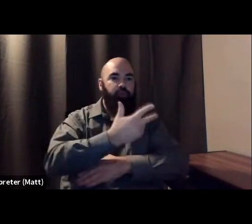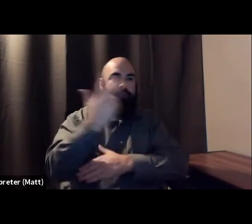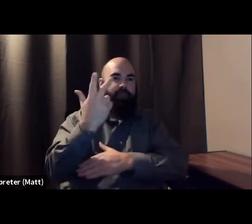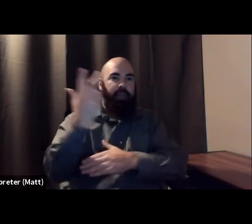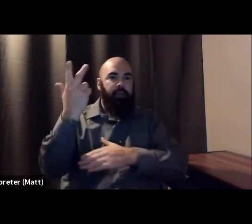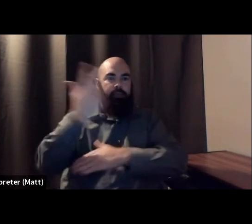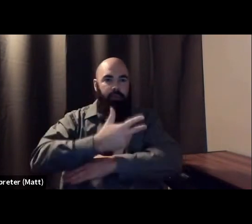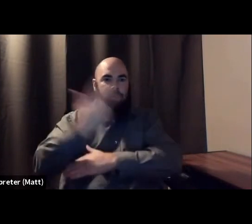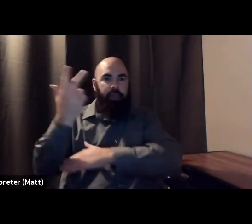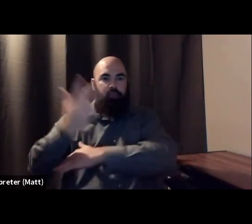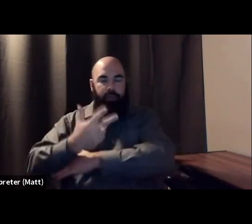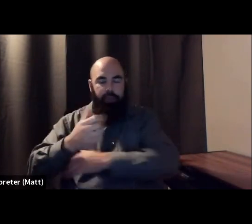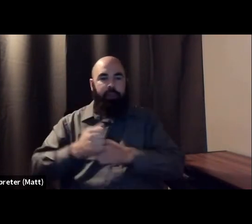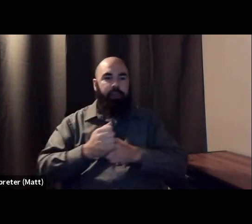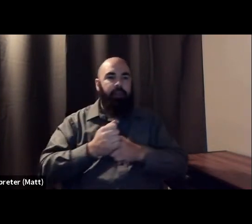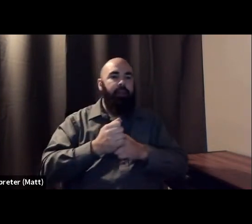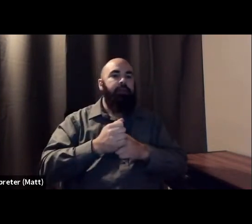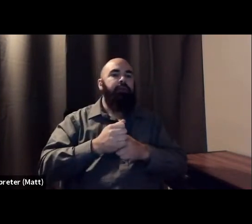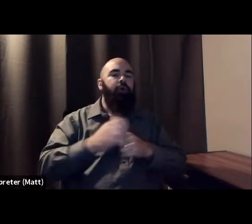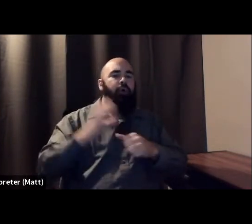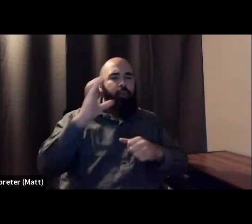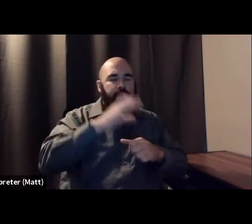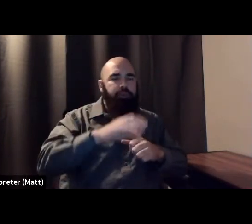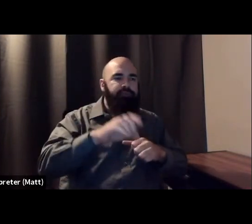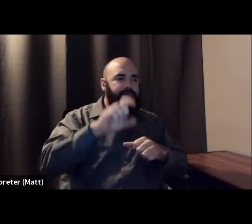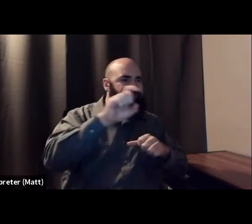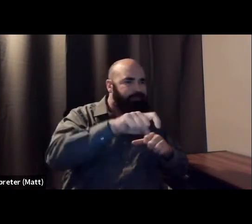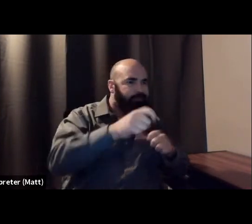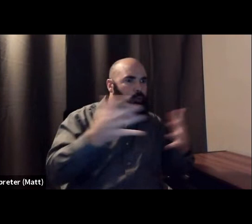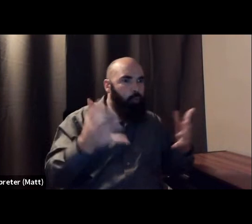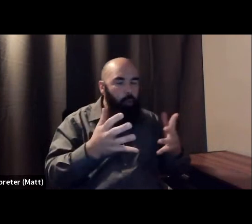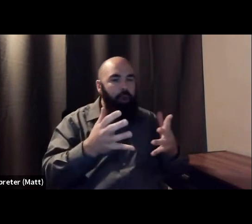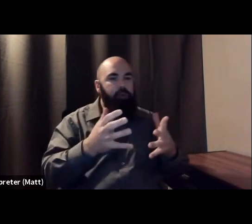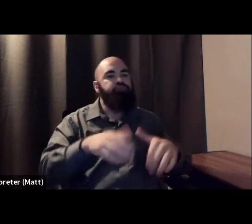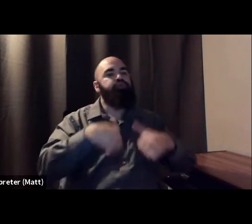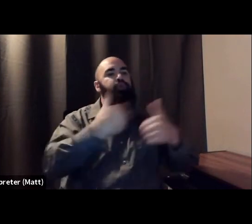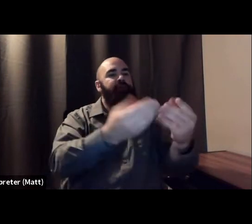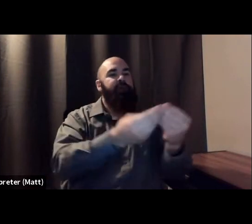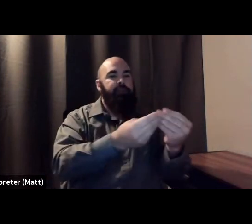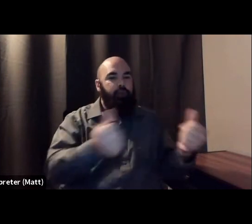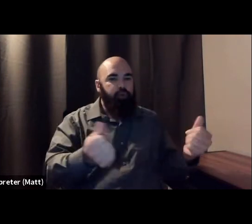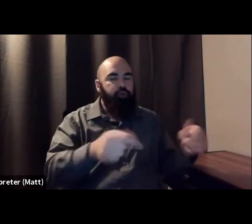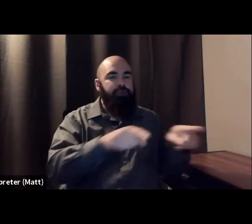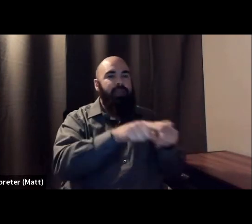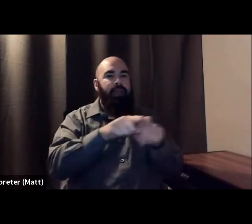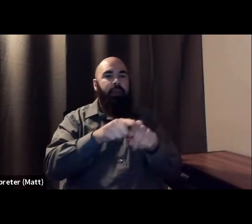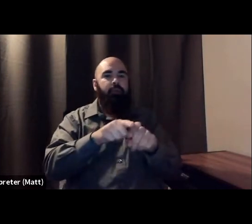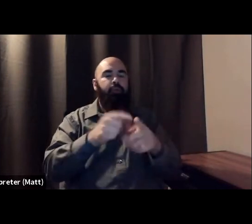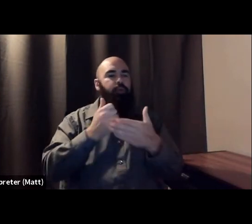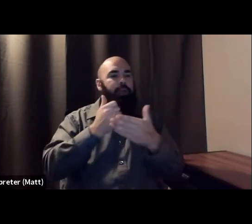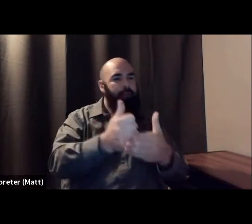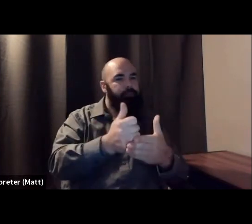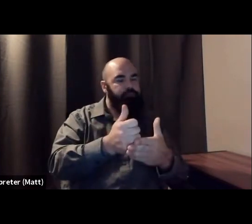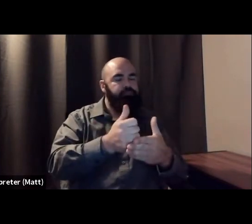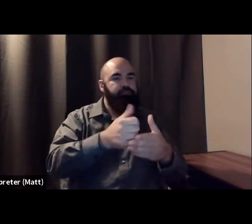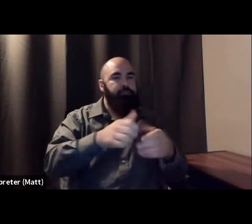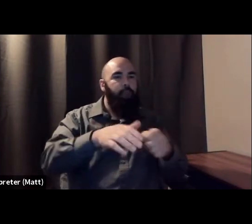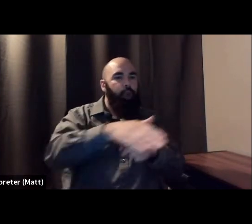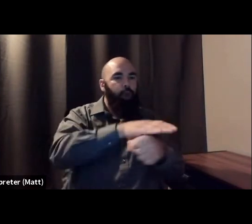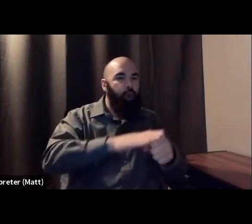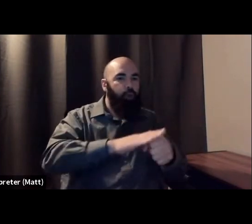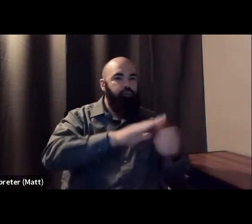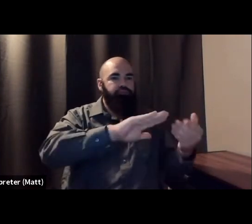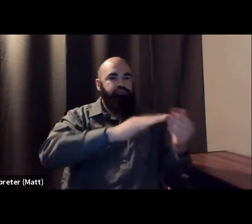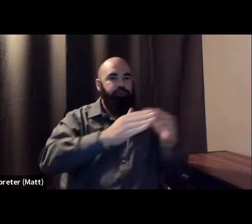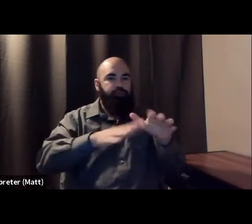are focused on identifying needs and finding solutions that make an impact on communities across the region. The task force